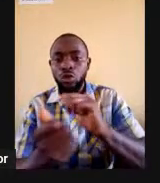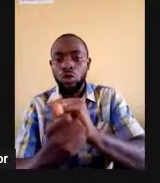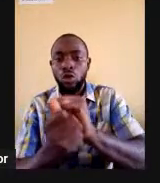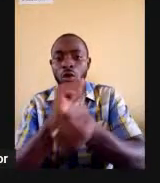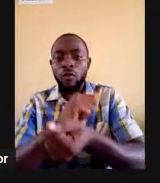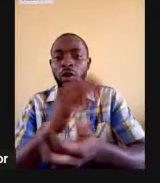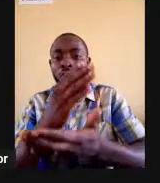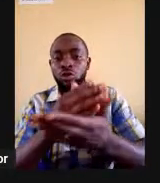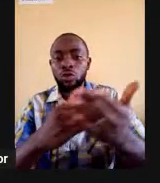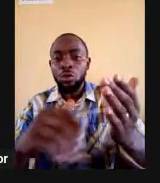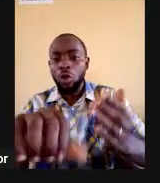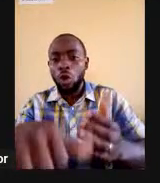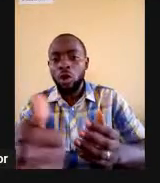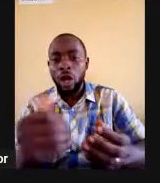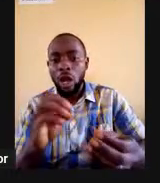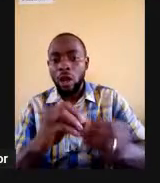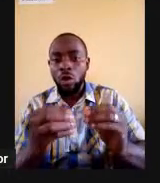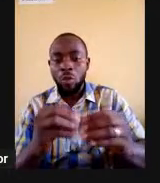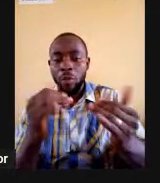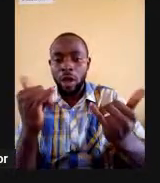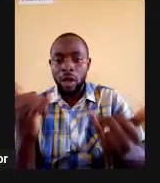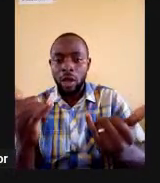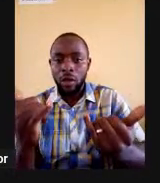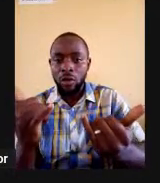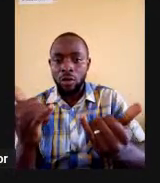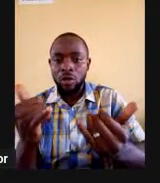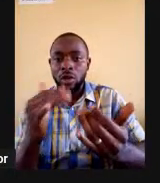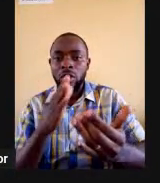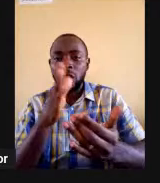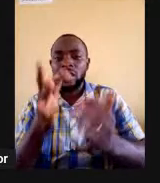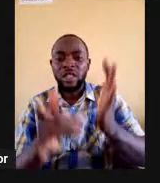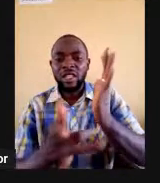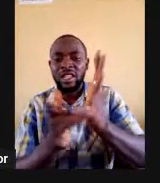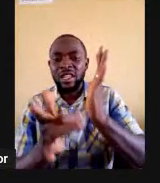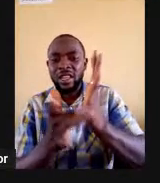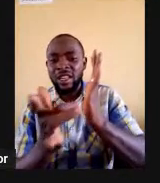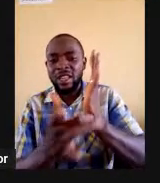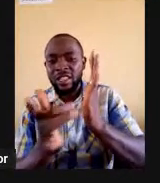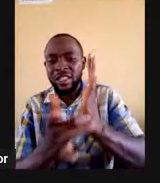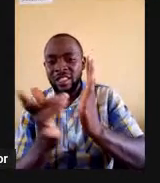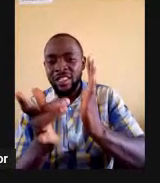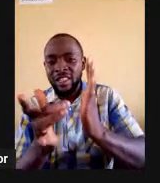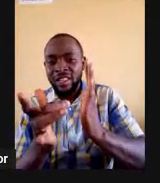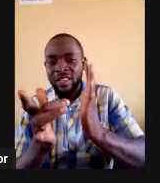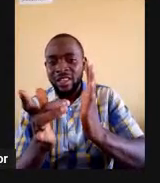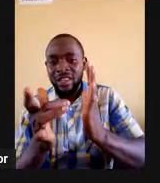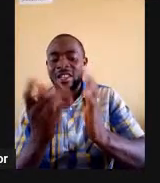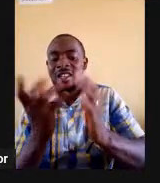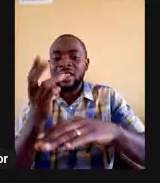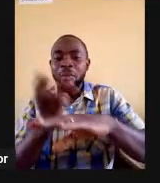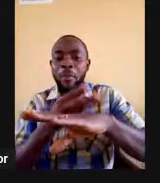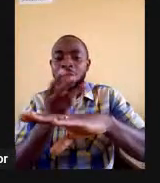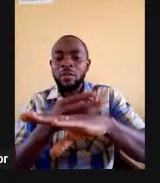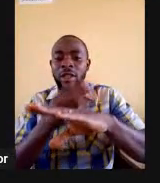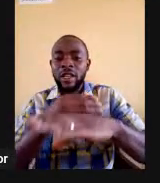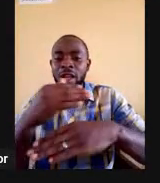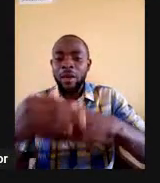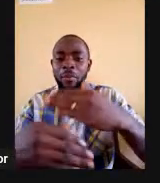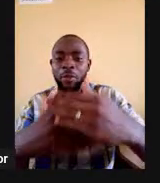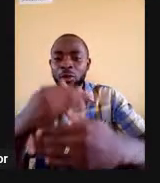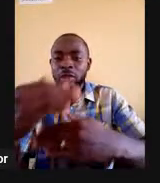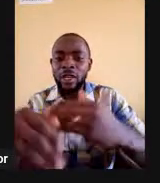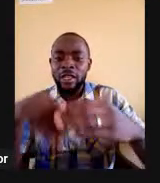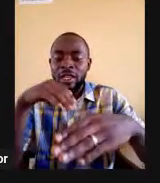now, because there is a trick, or it's not a trick, there's a mathematical process in converting